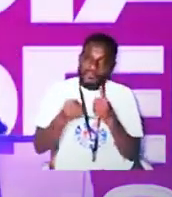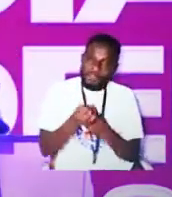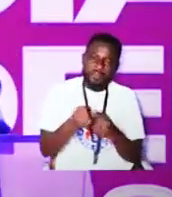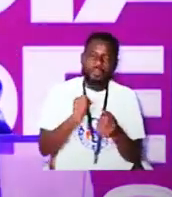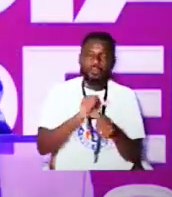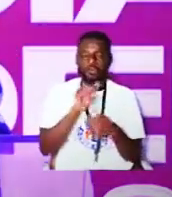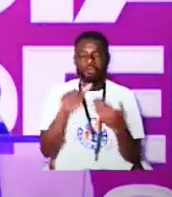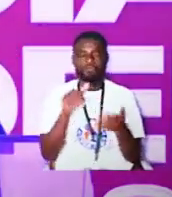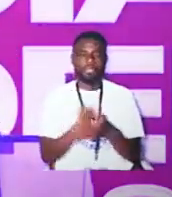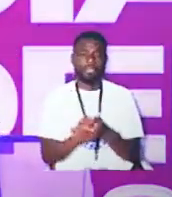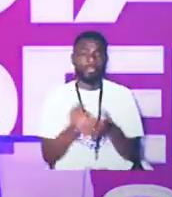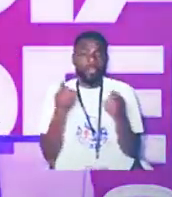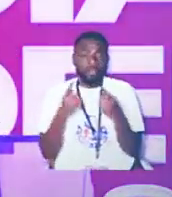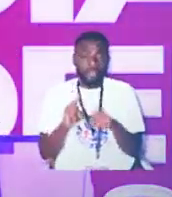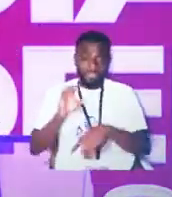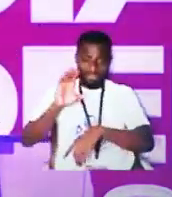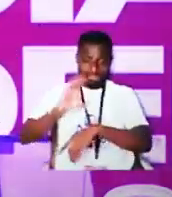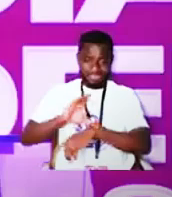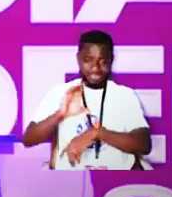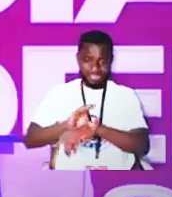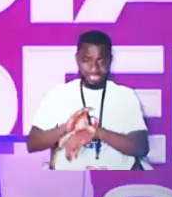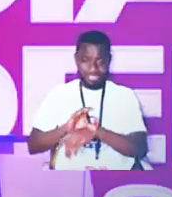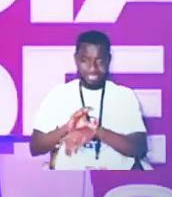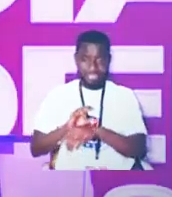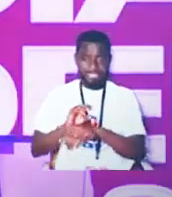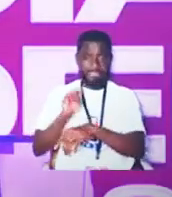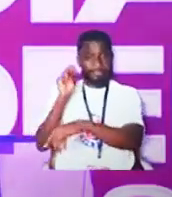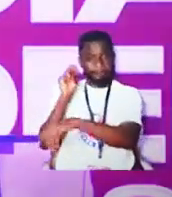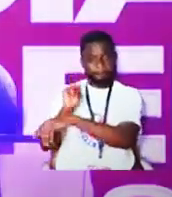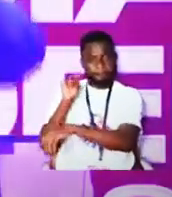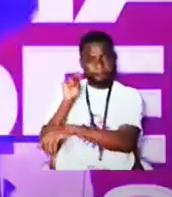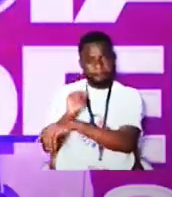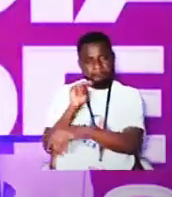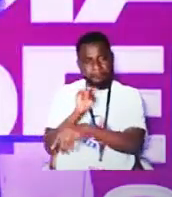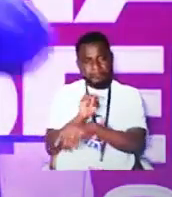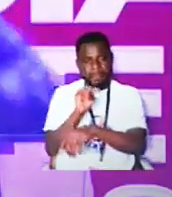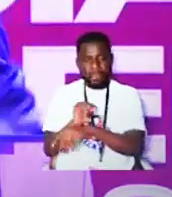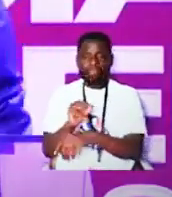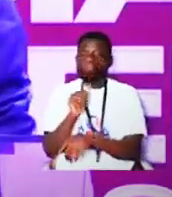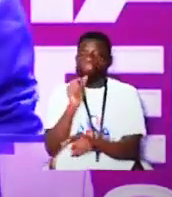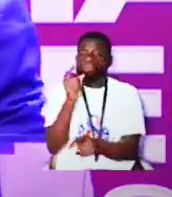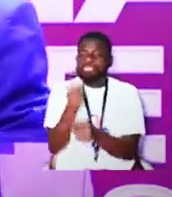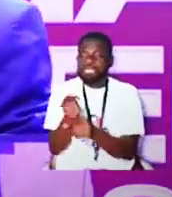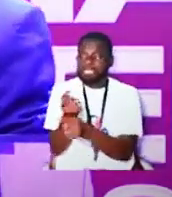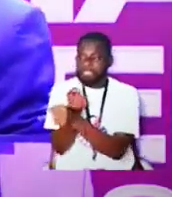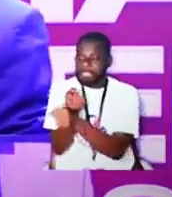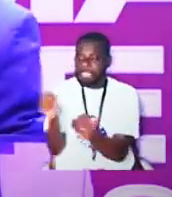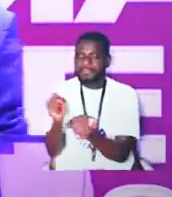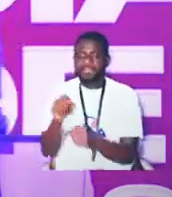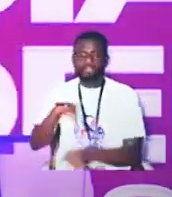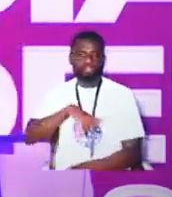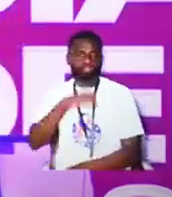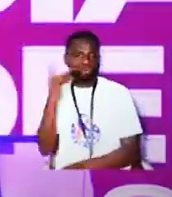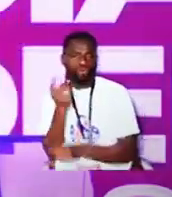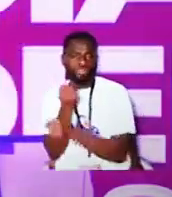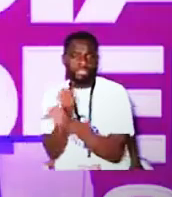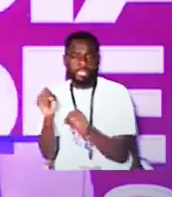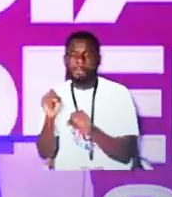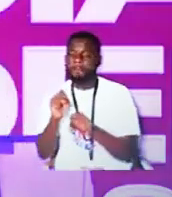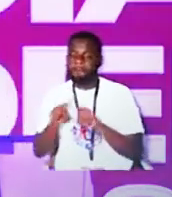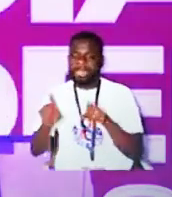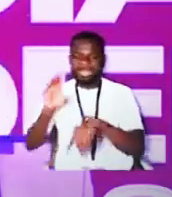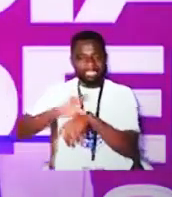the church is actually doing ministry, it shouldn't just be saving souls, it must also be concerned